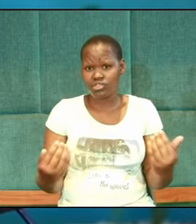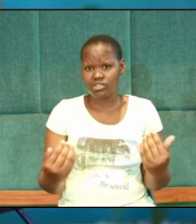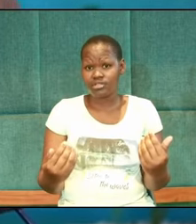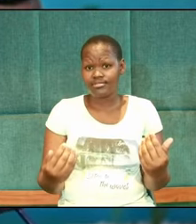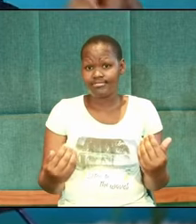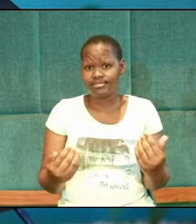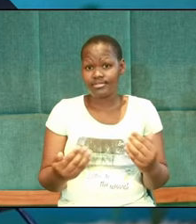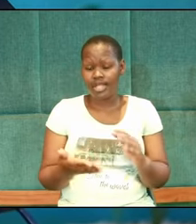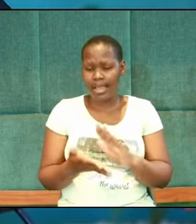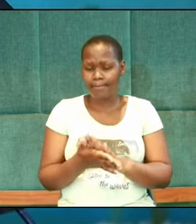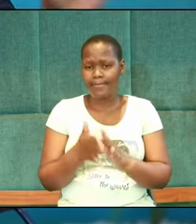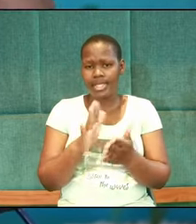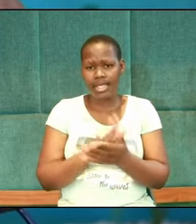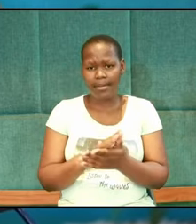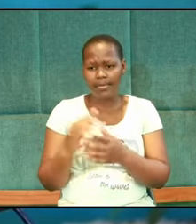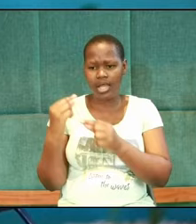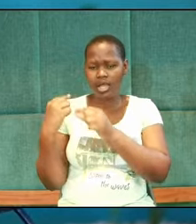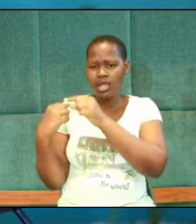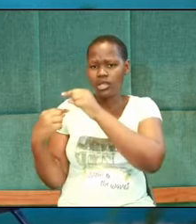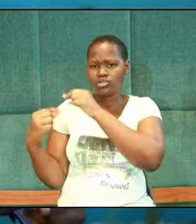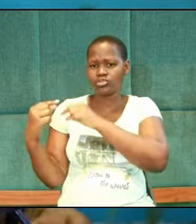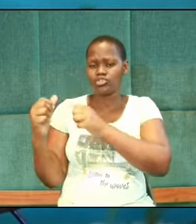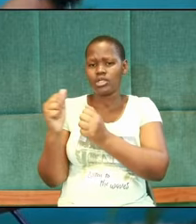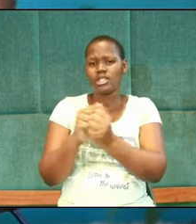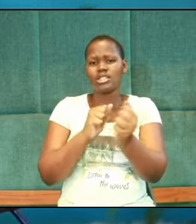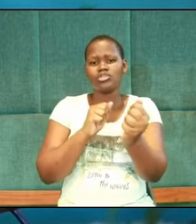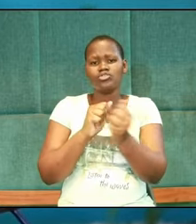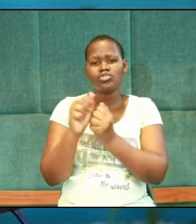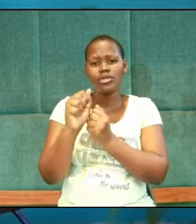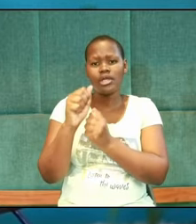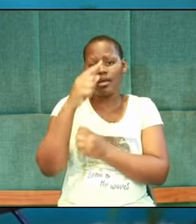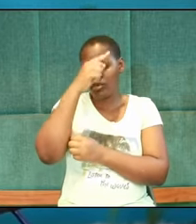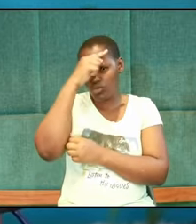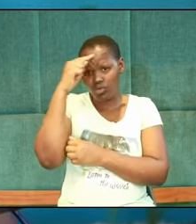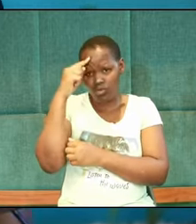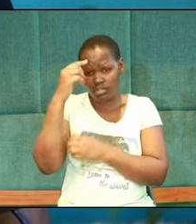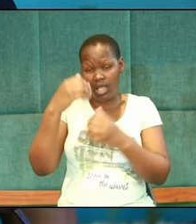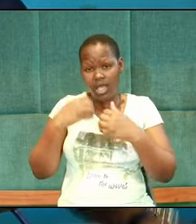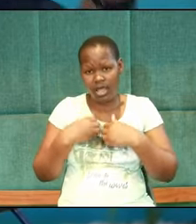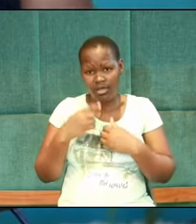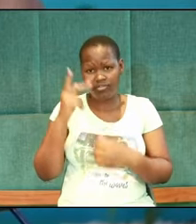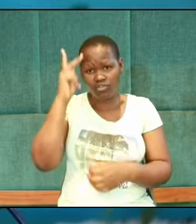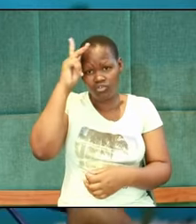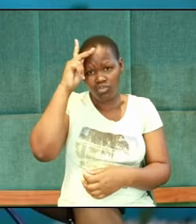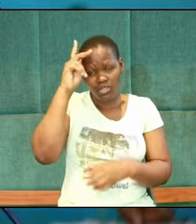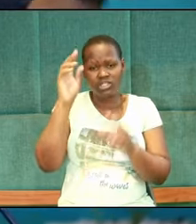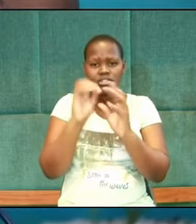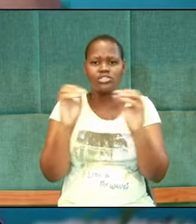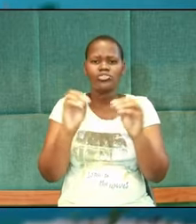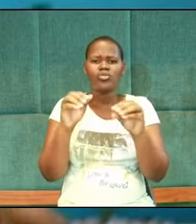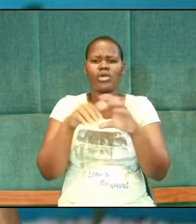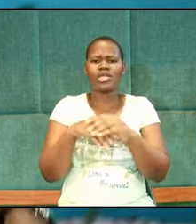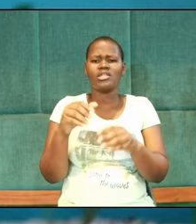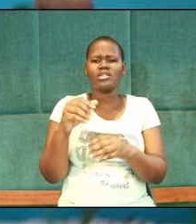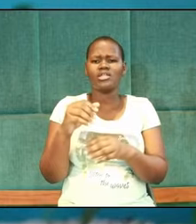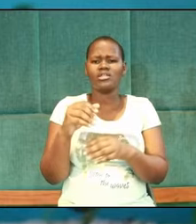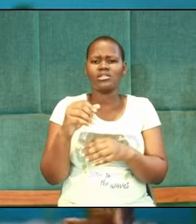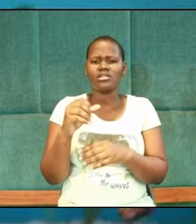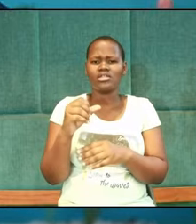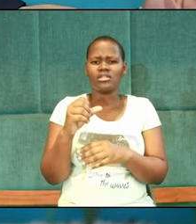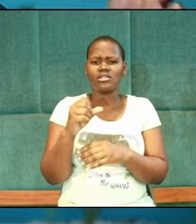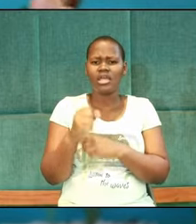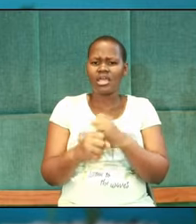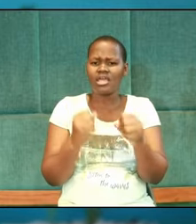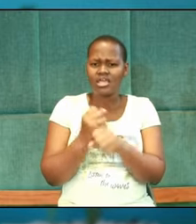We have become a generation destroyed because of lack of knowledge, in an age of information,